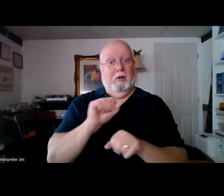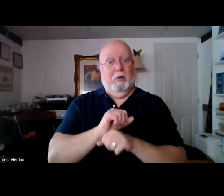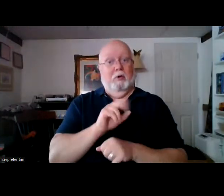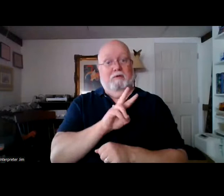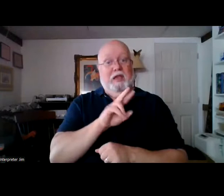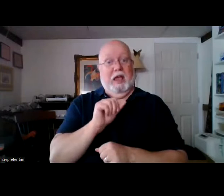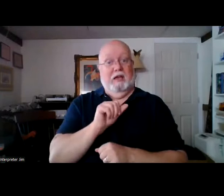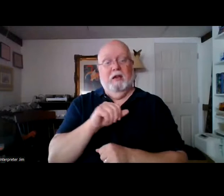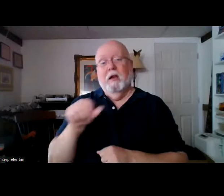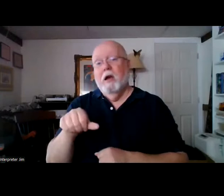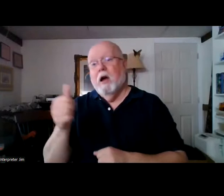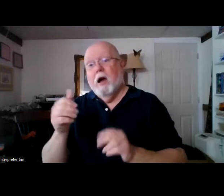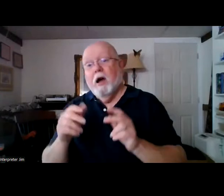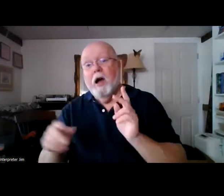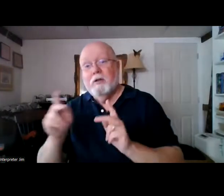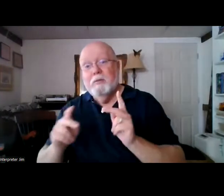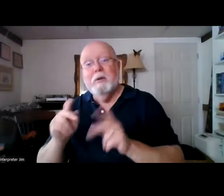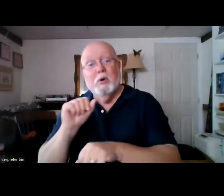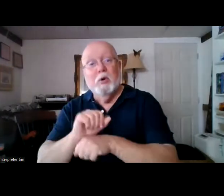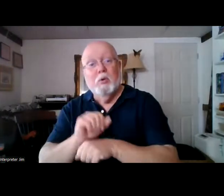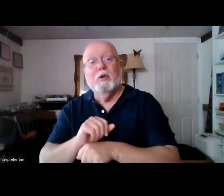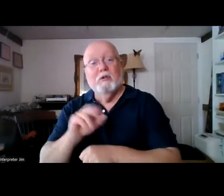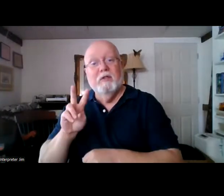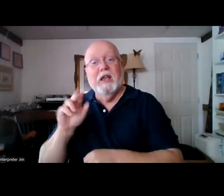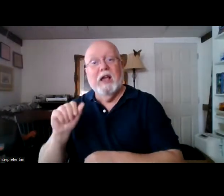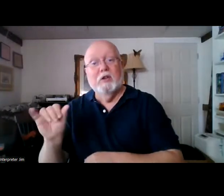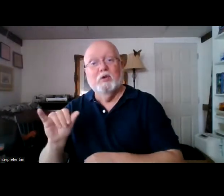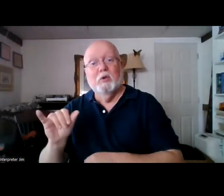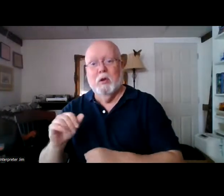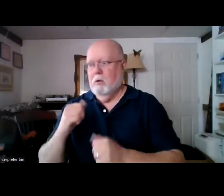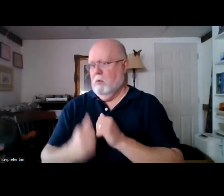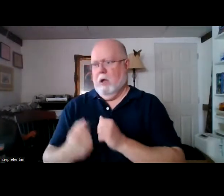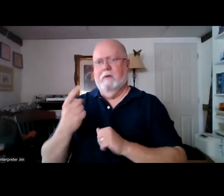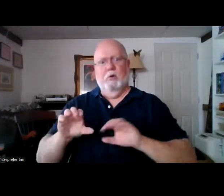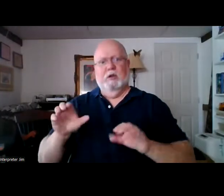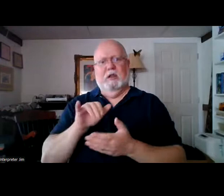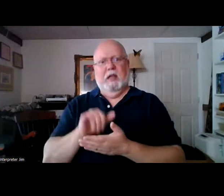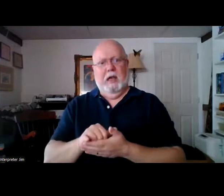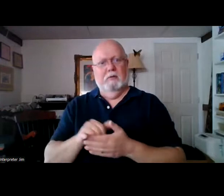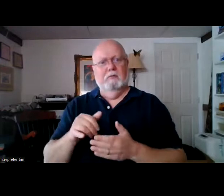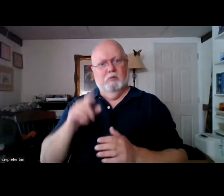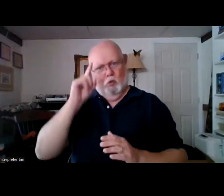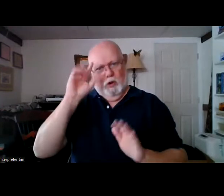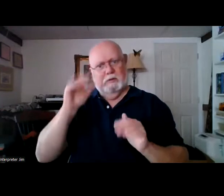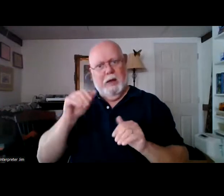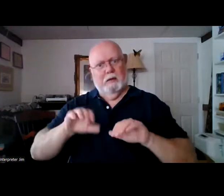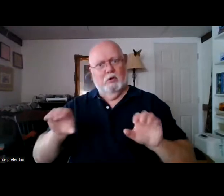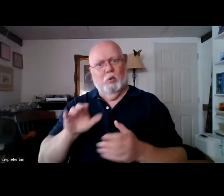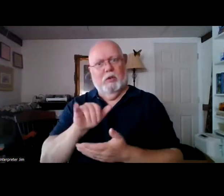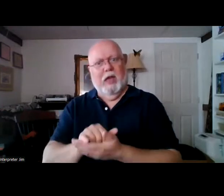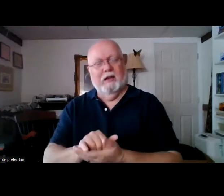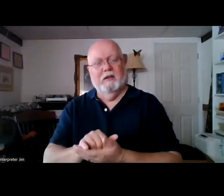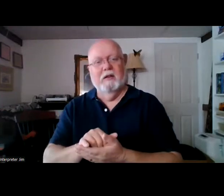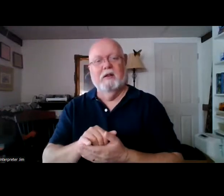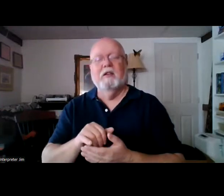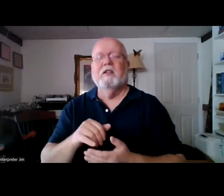on the call who've worked in the Veterans Administration, and really everybody did them. Everybody was expected to do them. So you don't